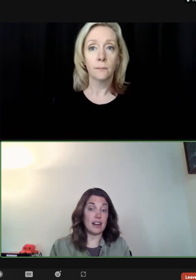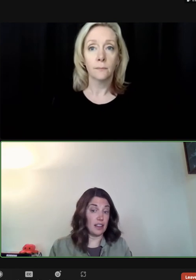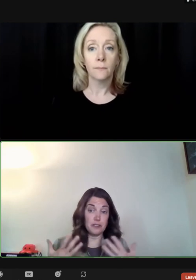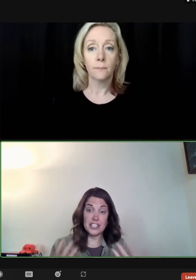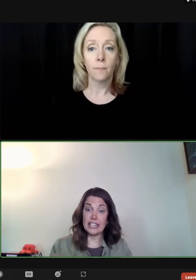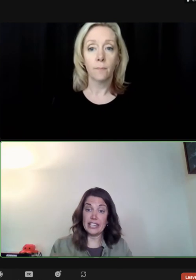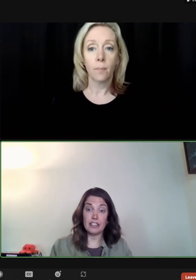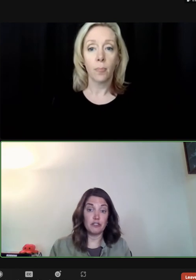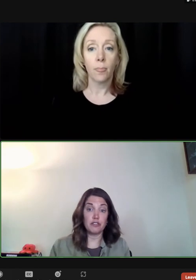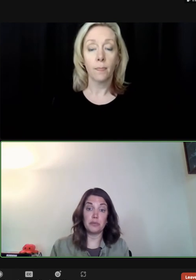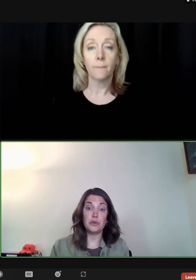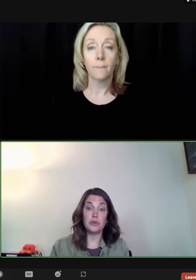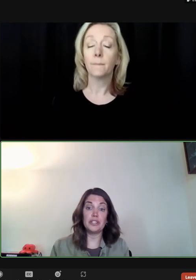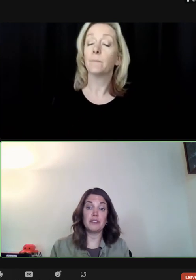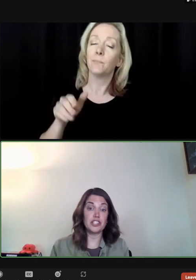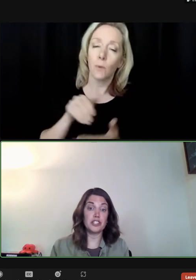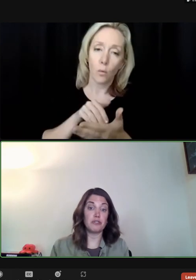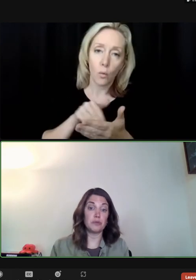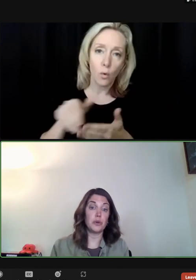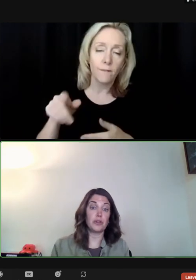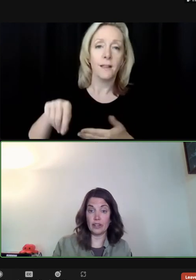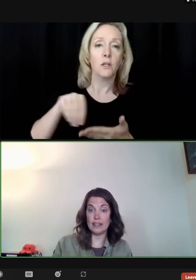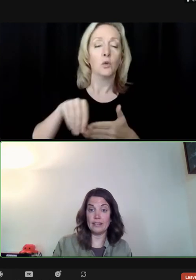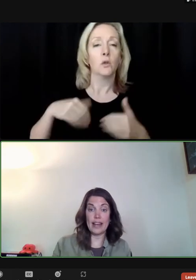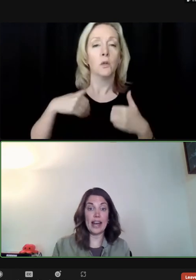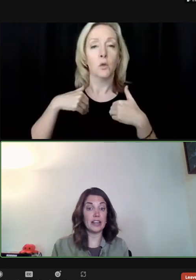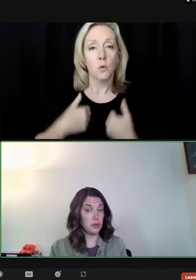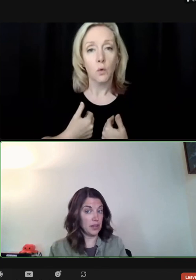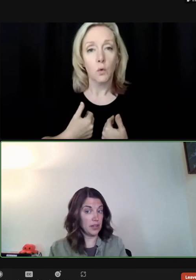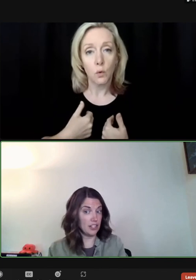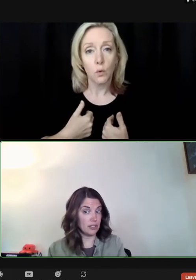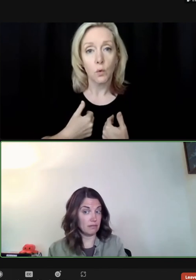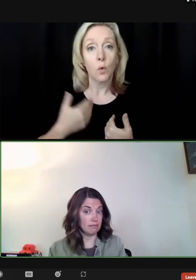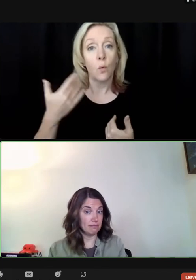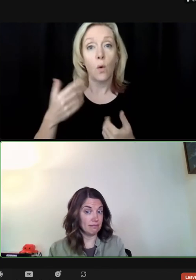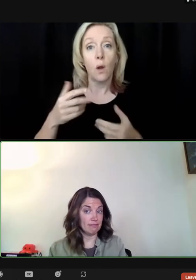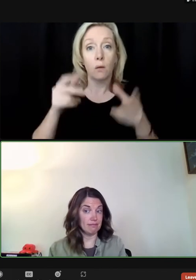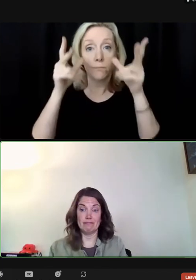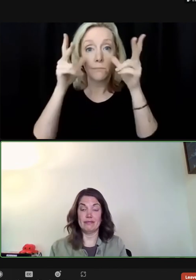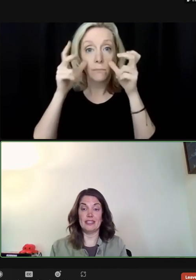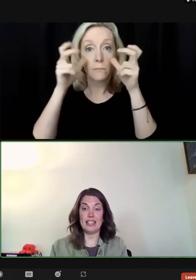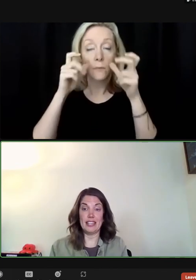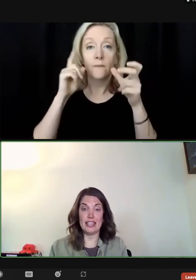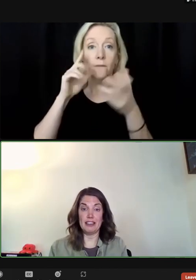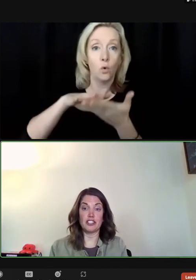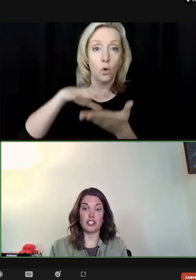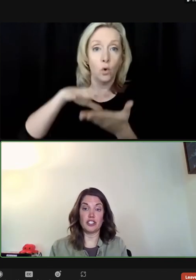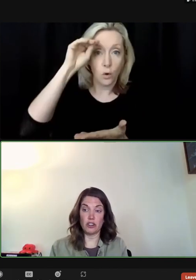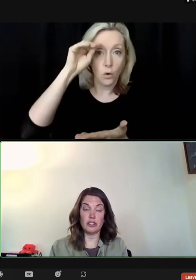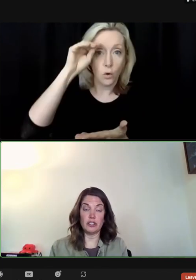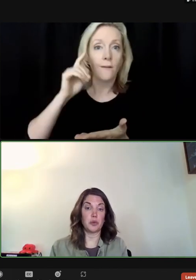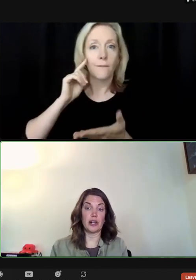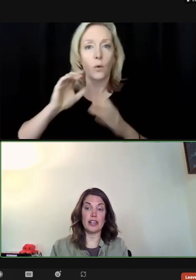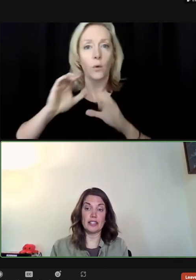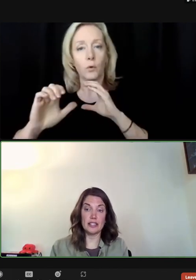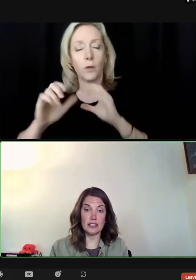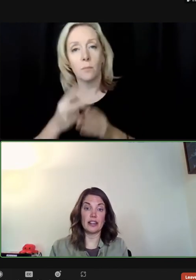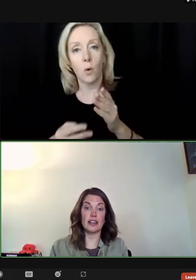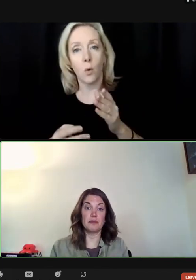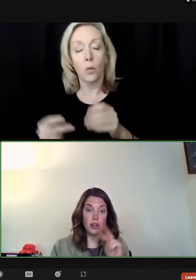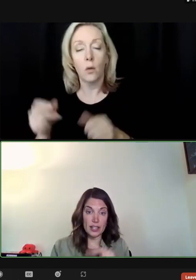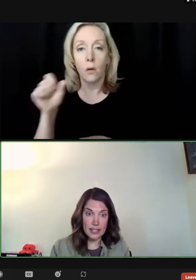And a lot of fatigue from using vision for both learning and communication. If it's a struggle, if